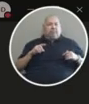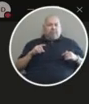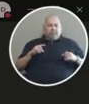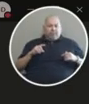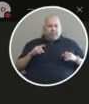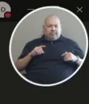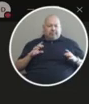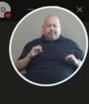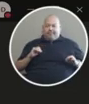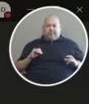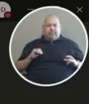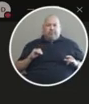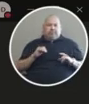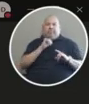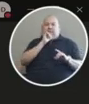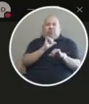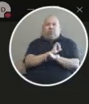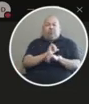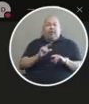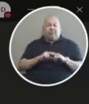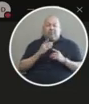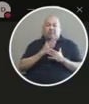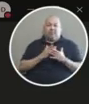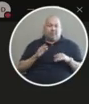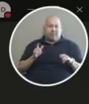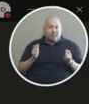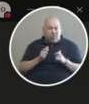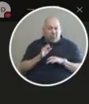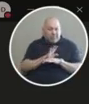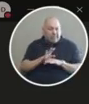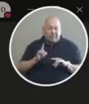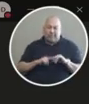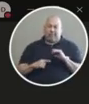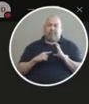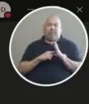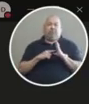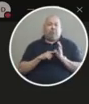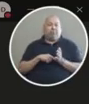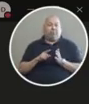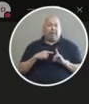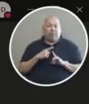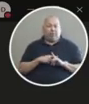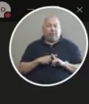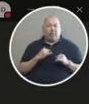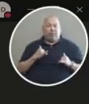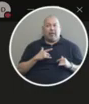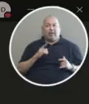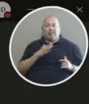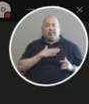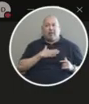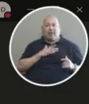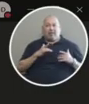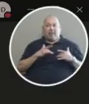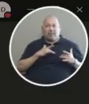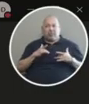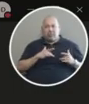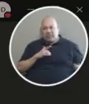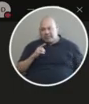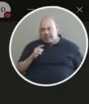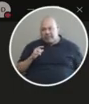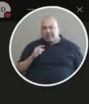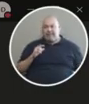who have no income coming in. Many are small businesses. And I guess the concern would be is that